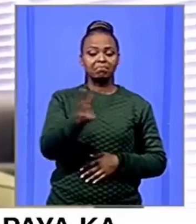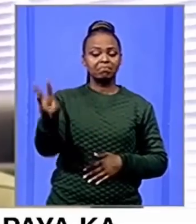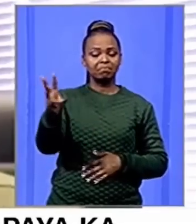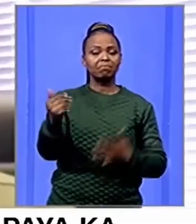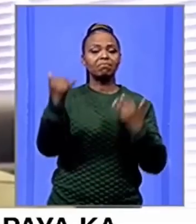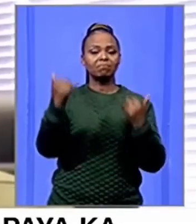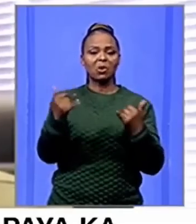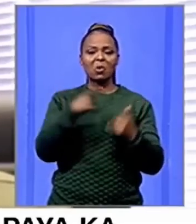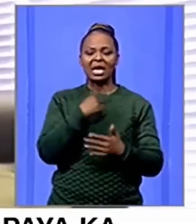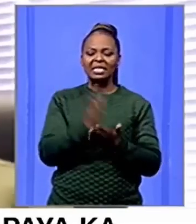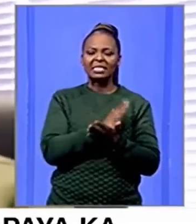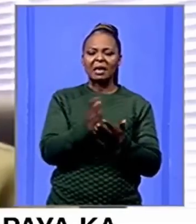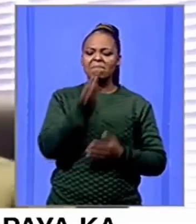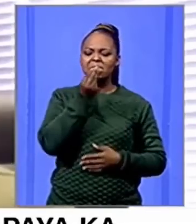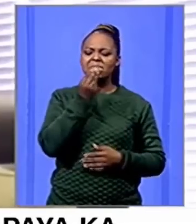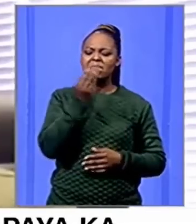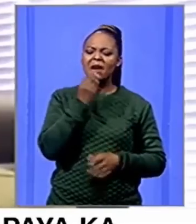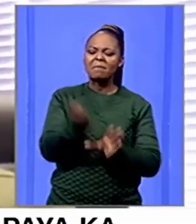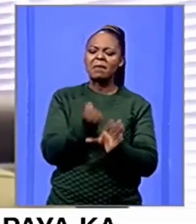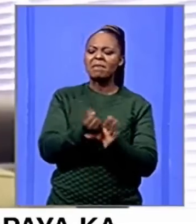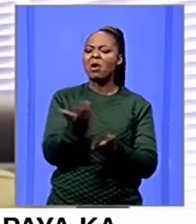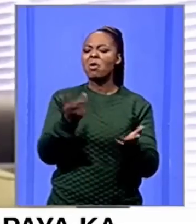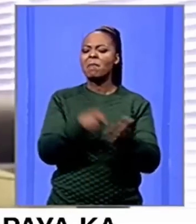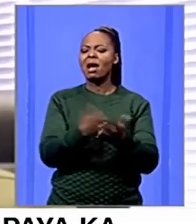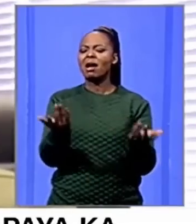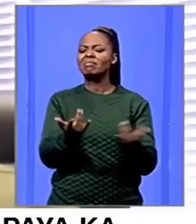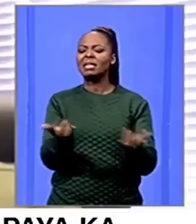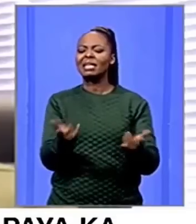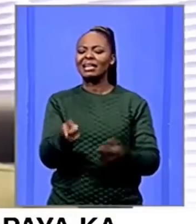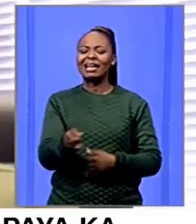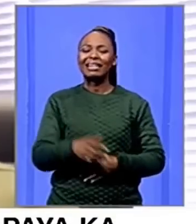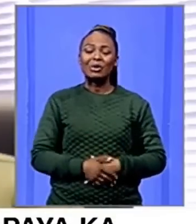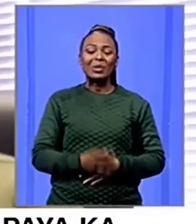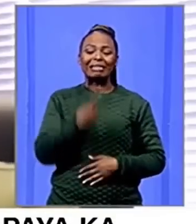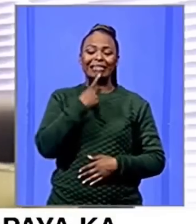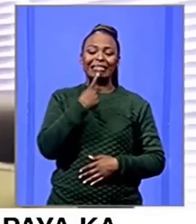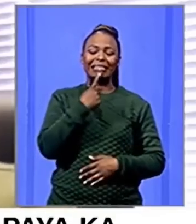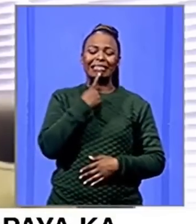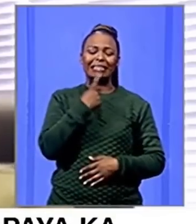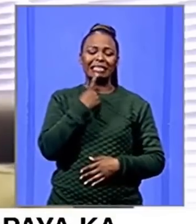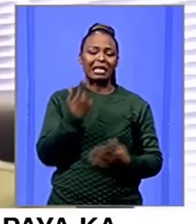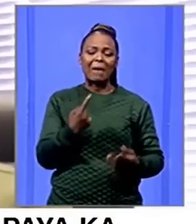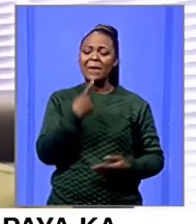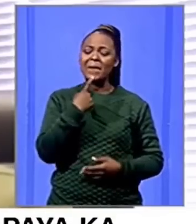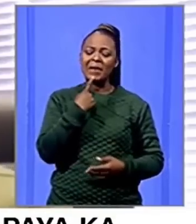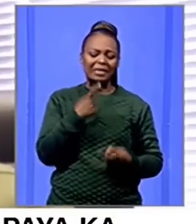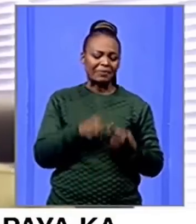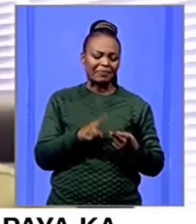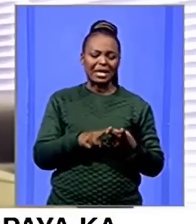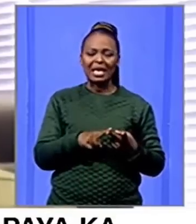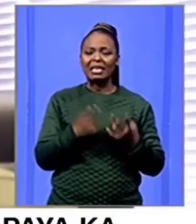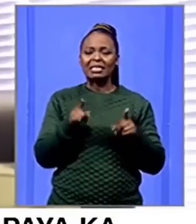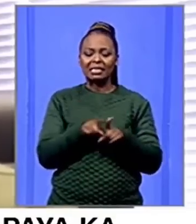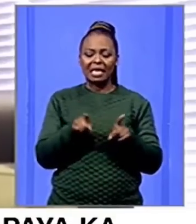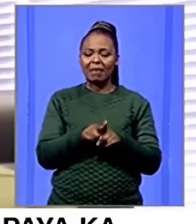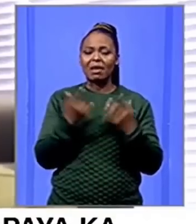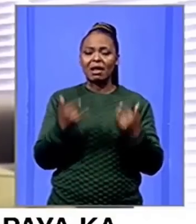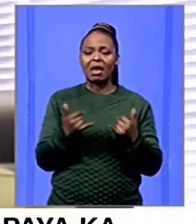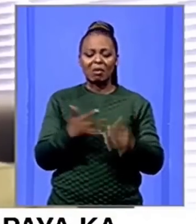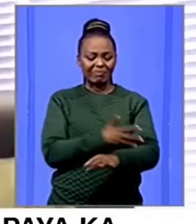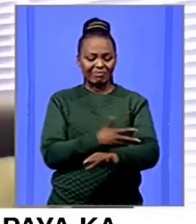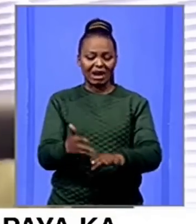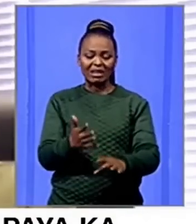and salt and sugar, which could have long-term health implications. An unbalanced diet that lacks these essential nutrients could over